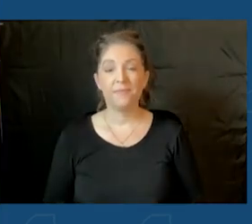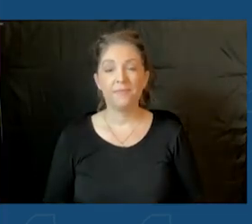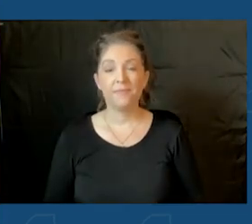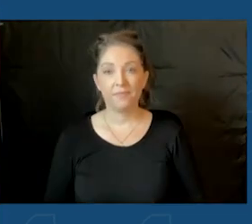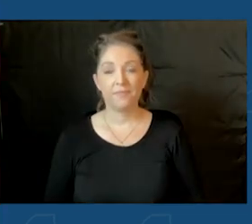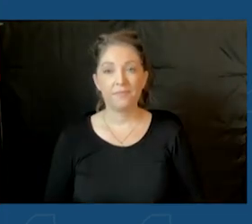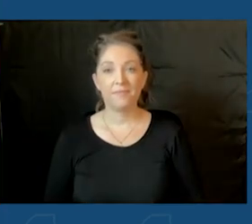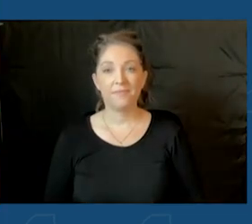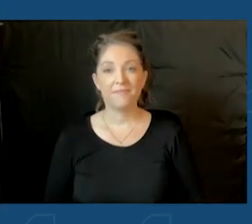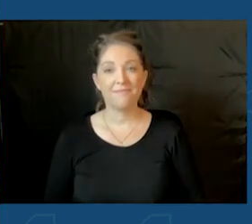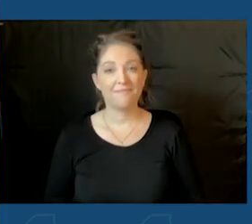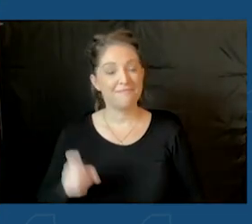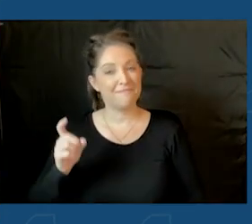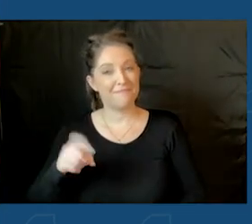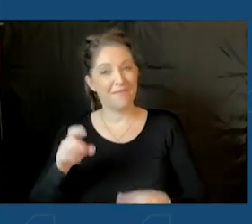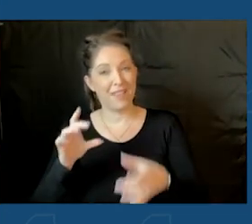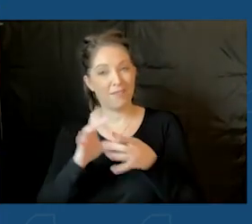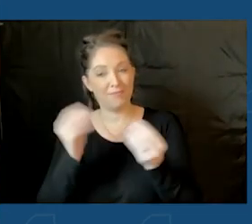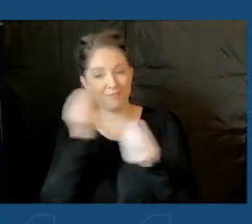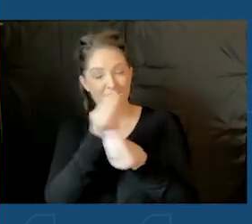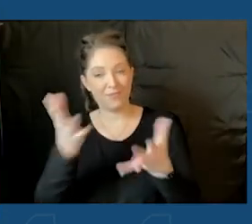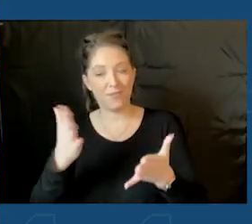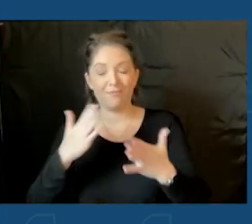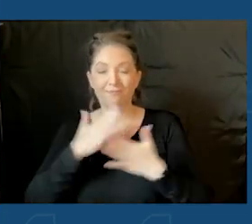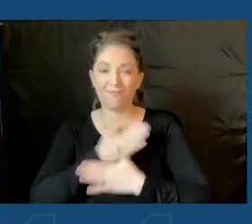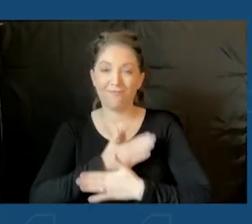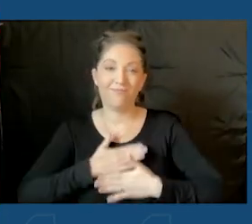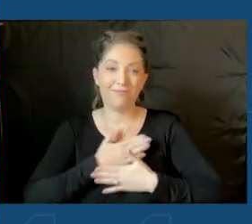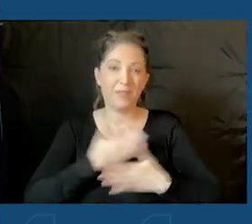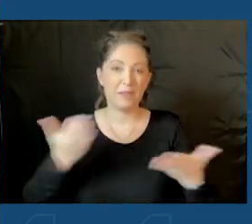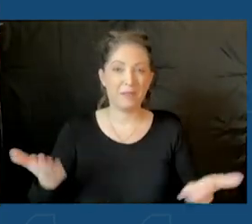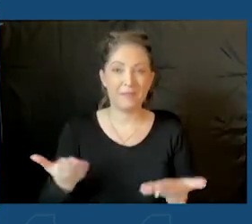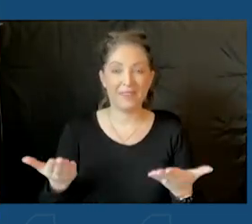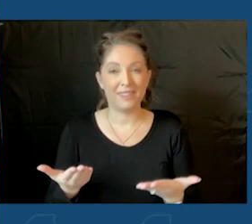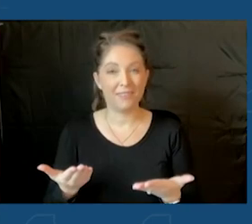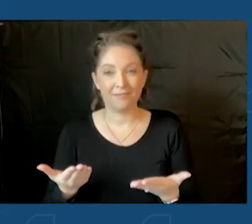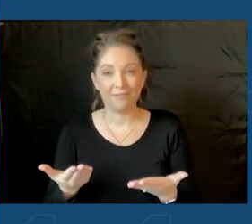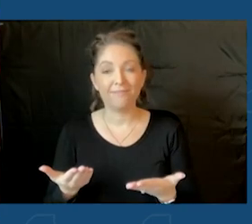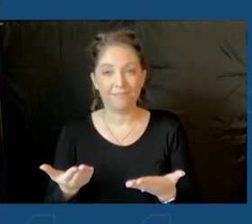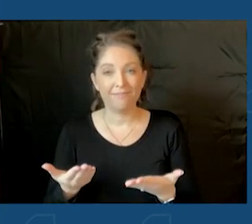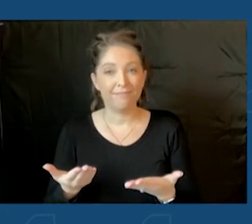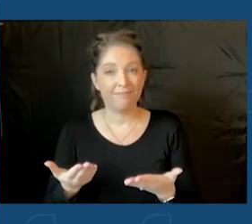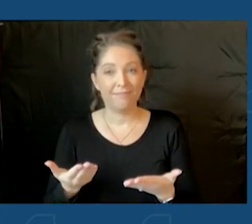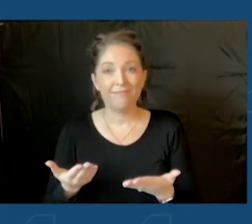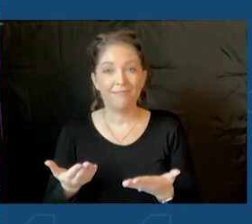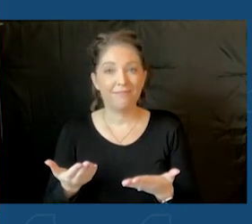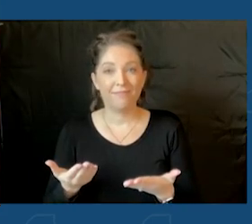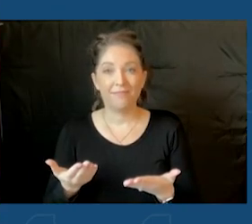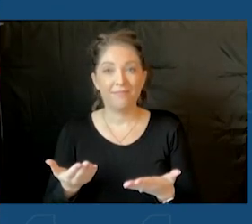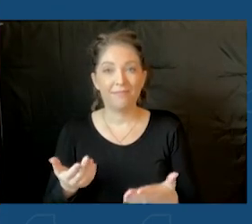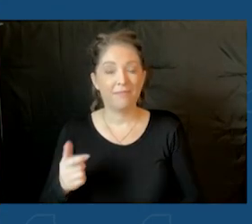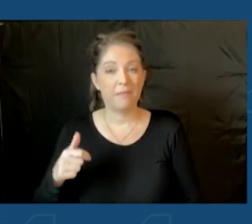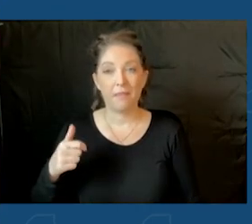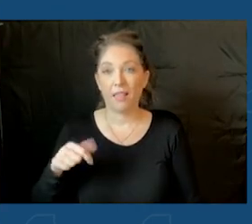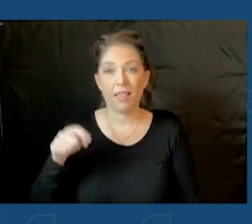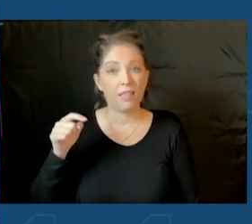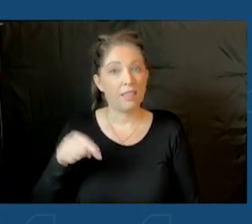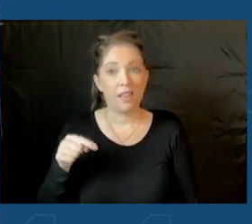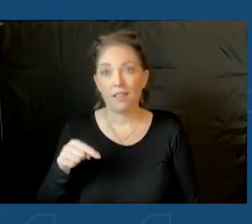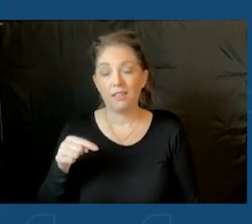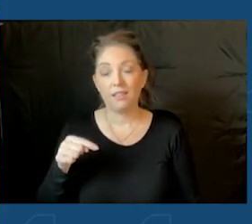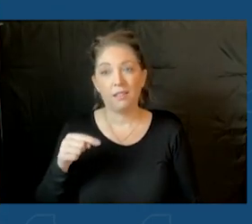To say that it's a pleasure to be here understates what I'm feeling at the moment. This has been a long, long